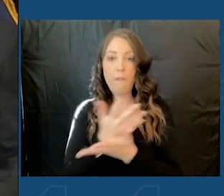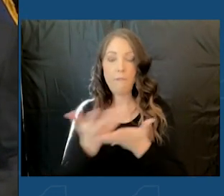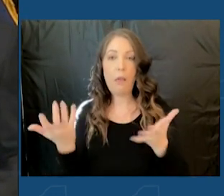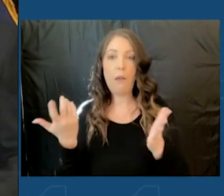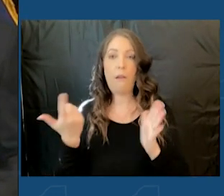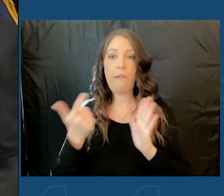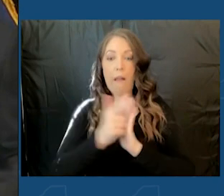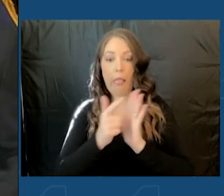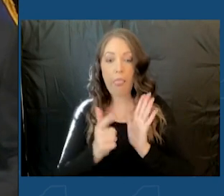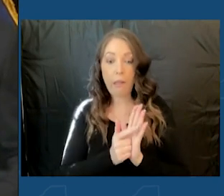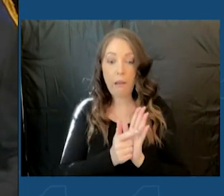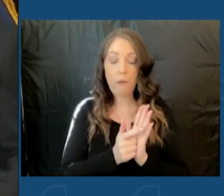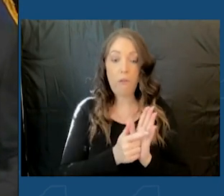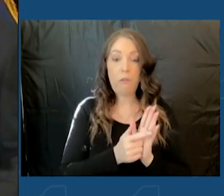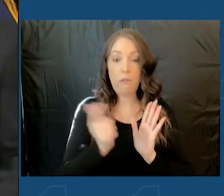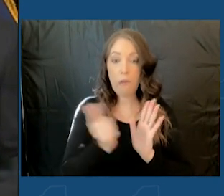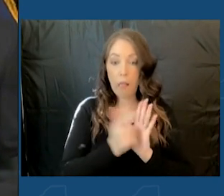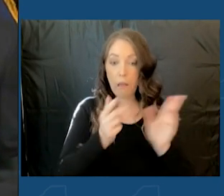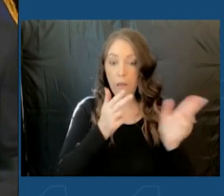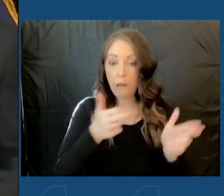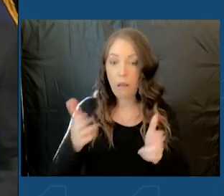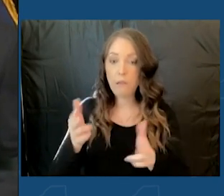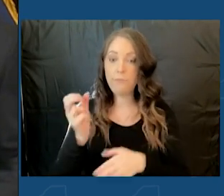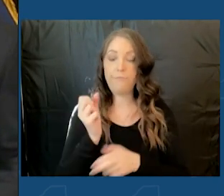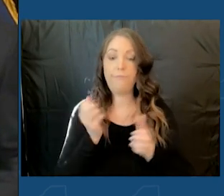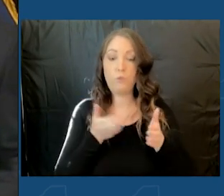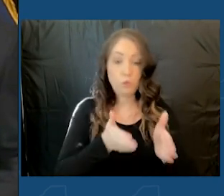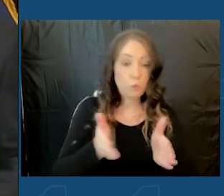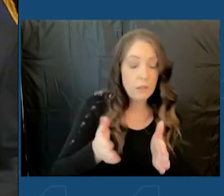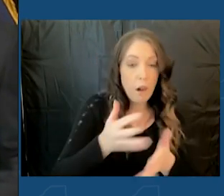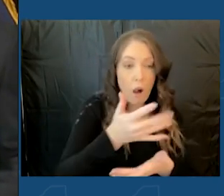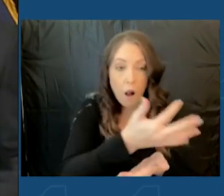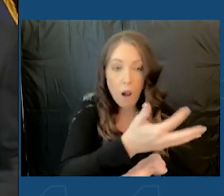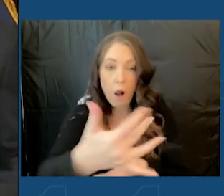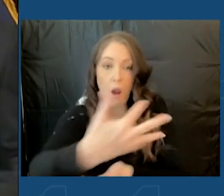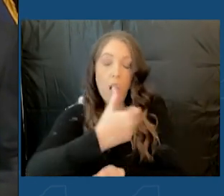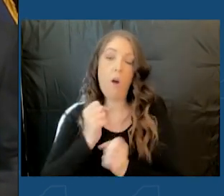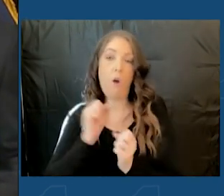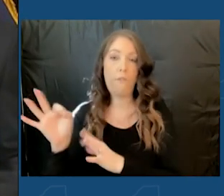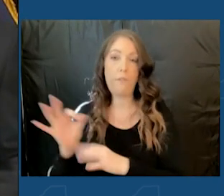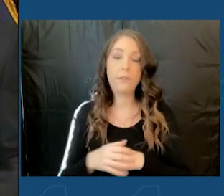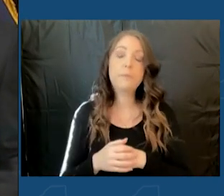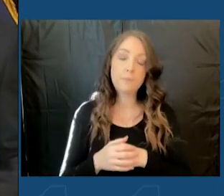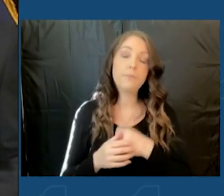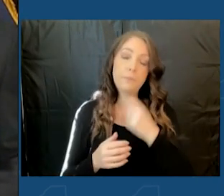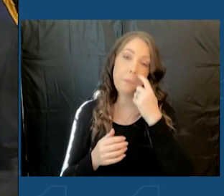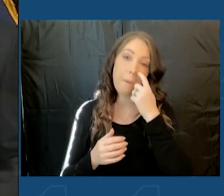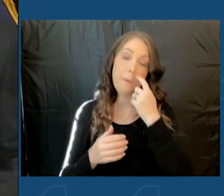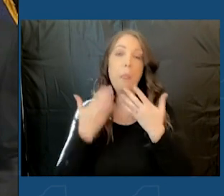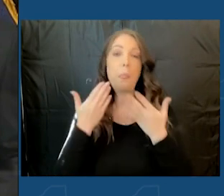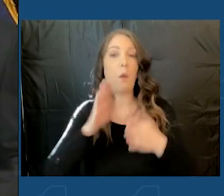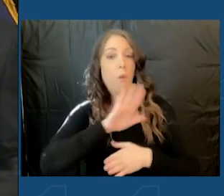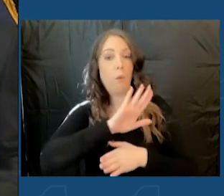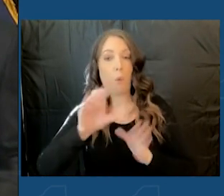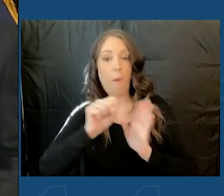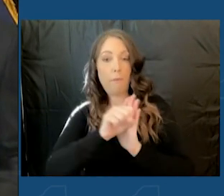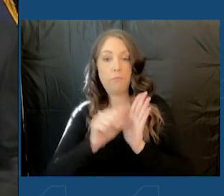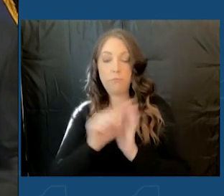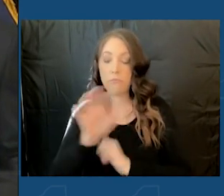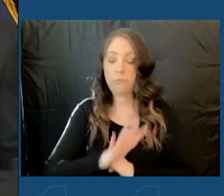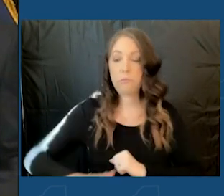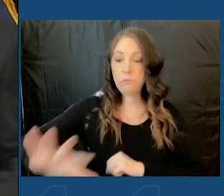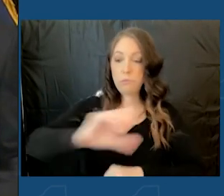guns off the streets. John DeVito, Special Agent of ATF in New York, I want to thank you for what you do statewide. We participated on a